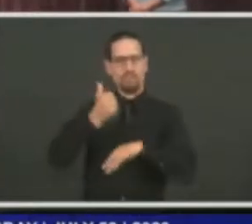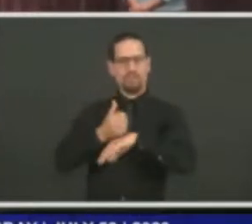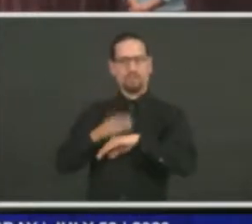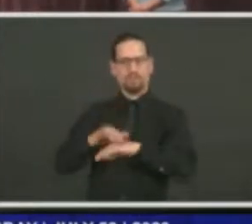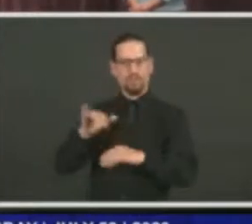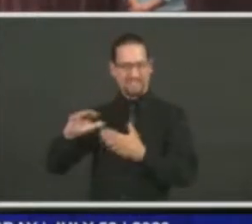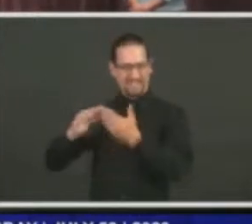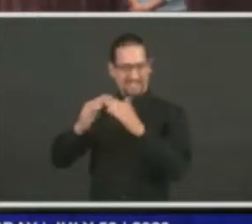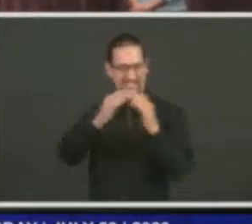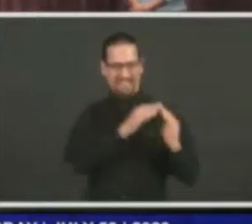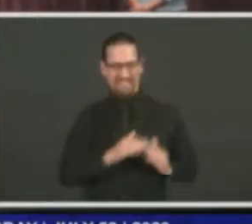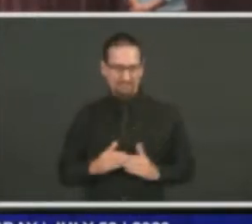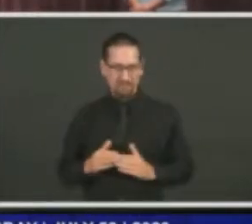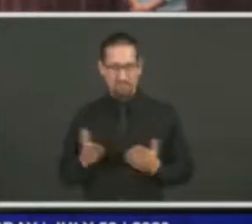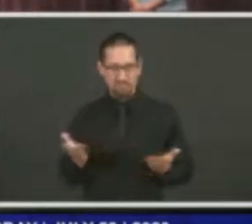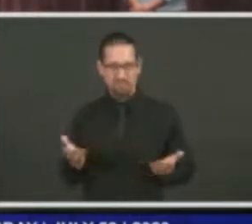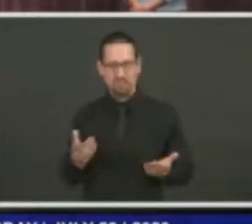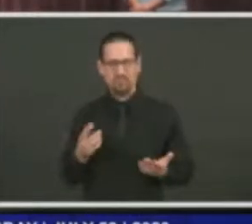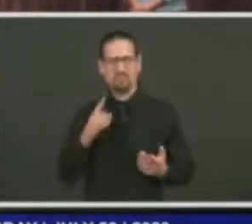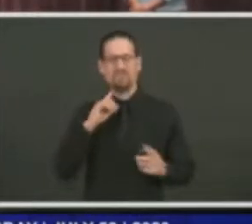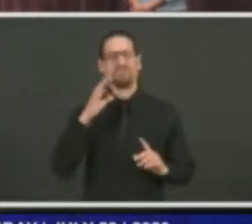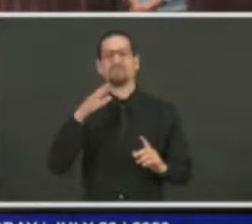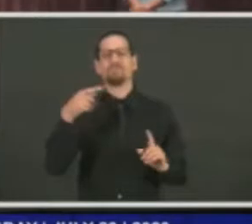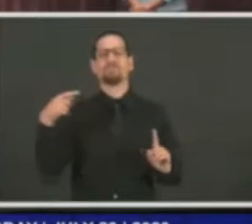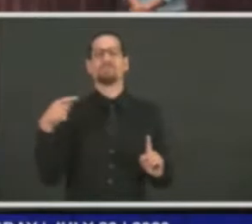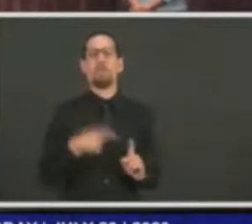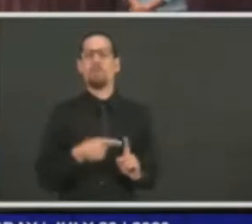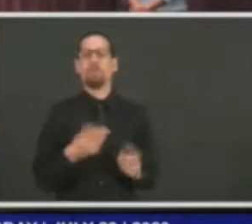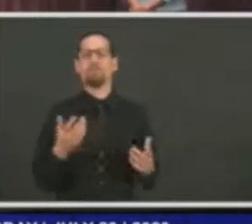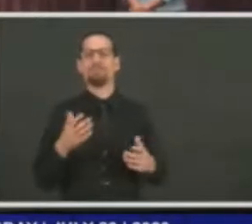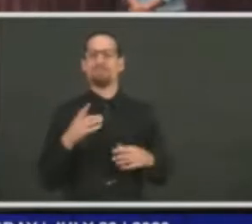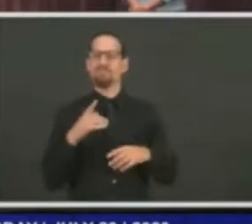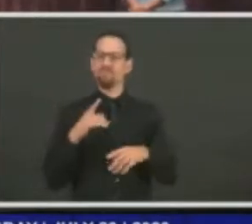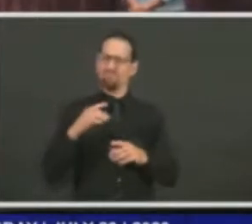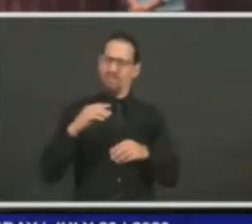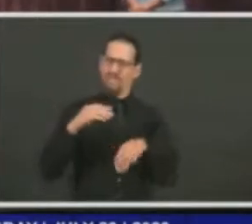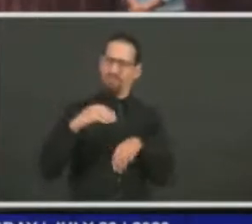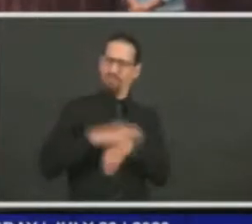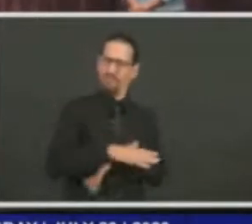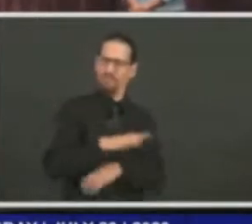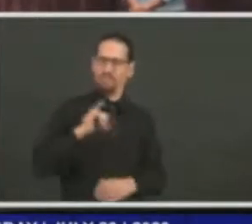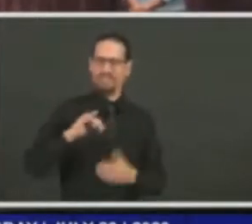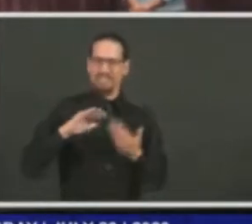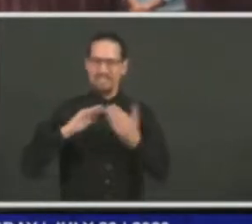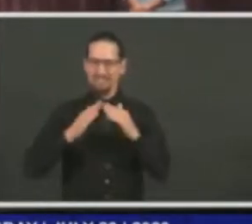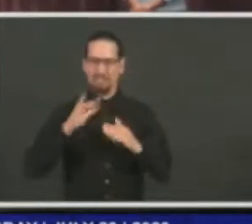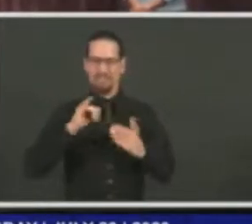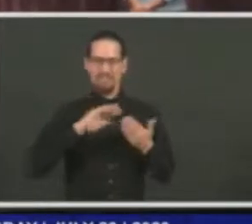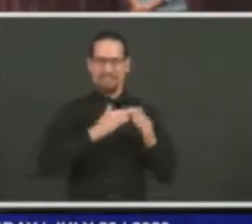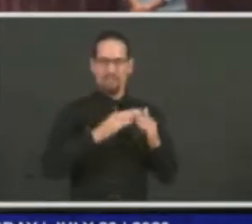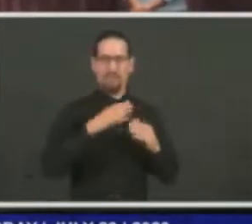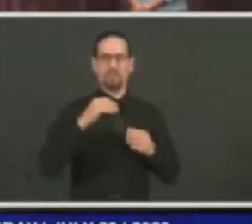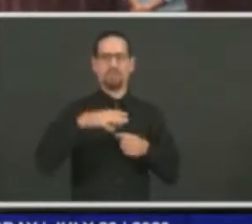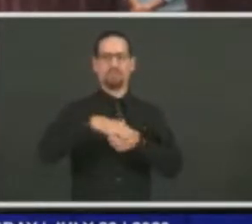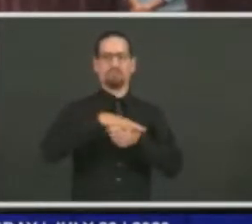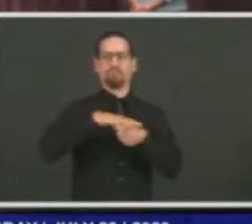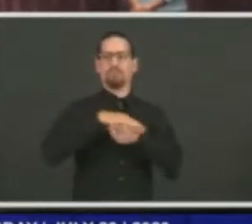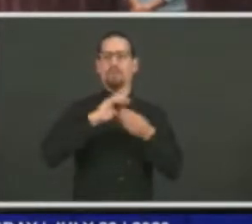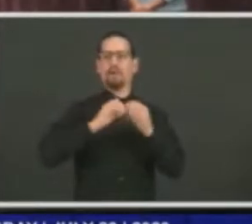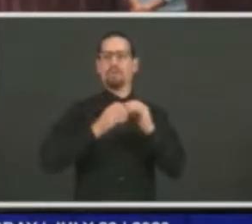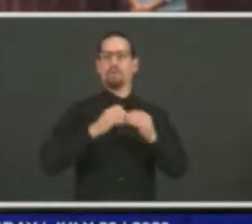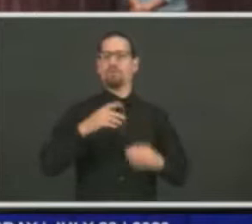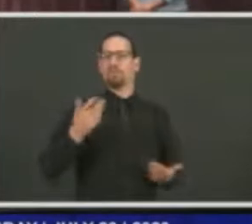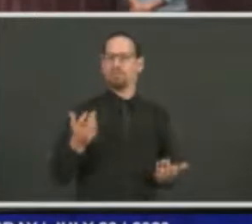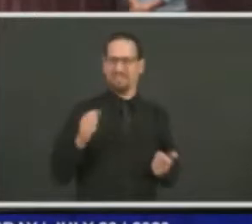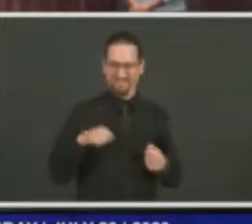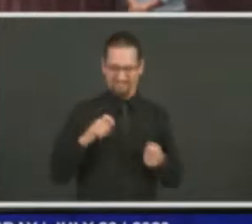the effect of doing it that way would be that the cities and the populations in those cities least able to adapt to, say,